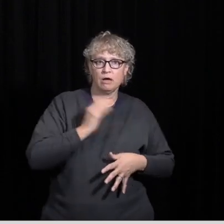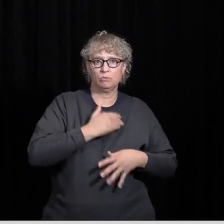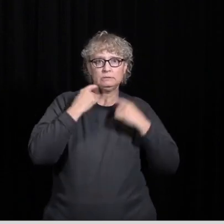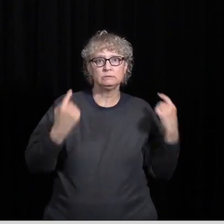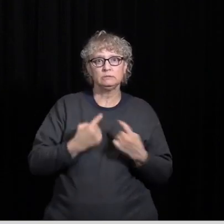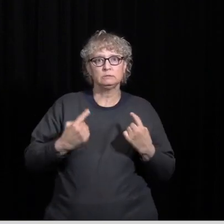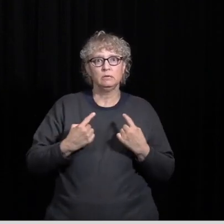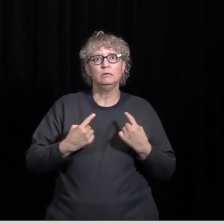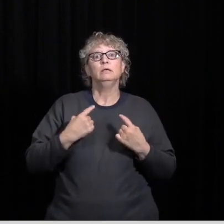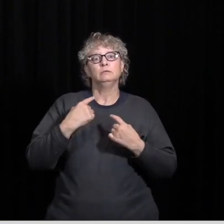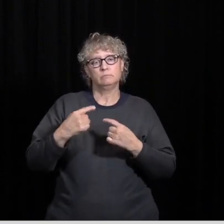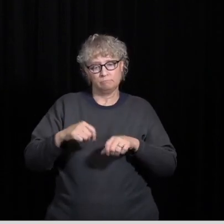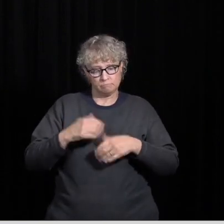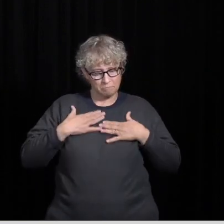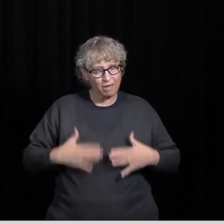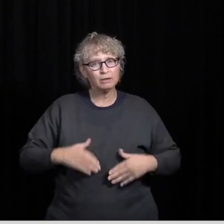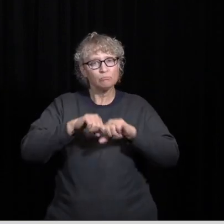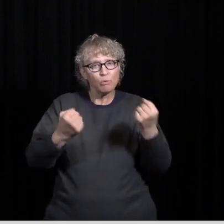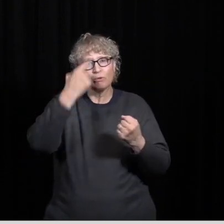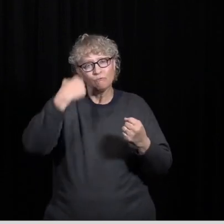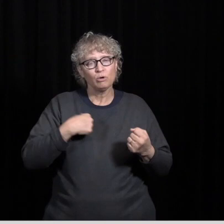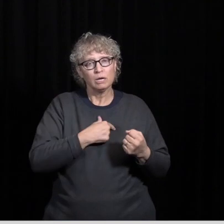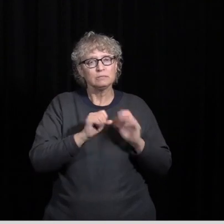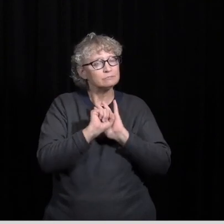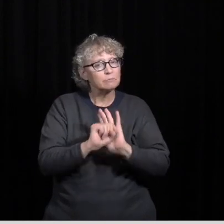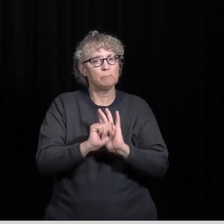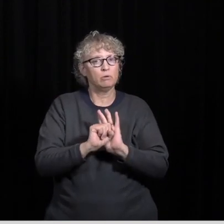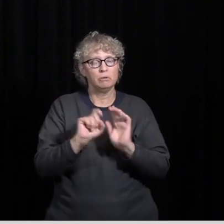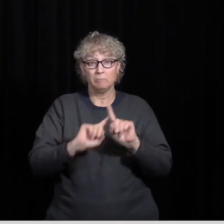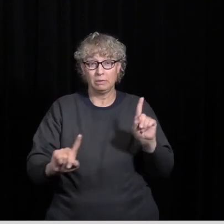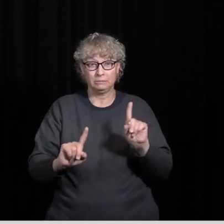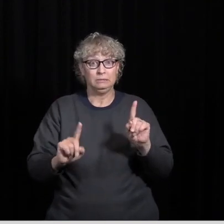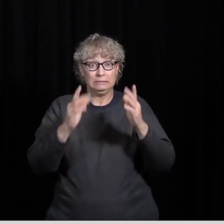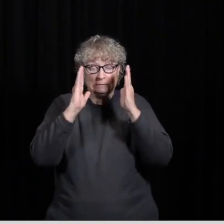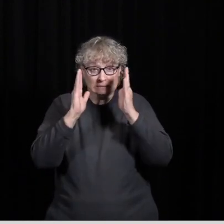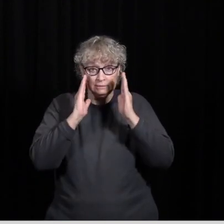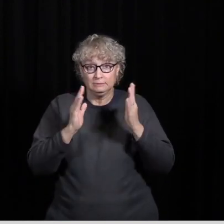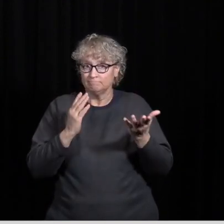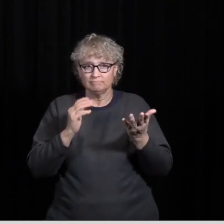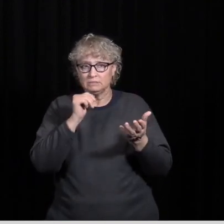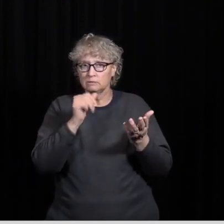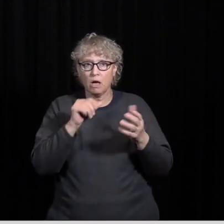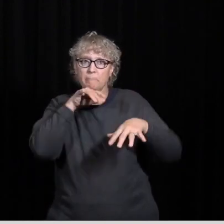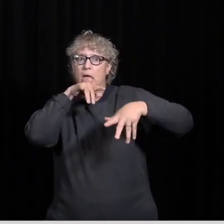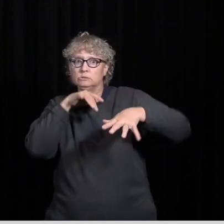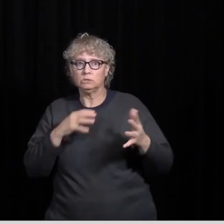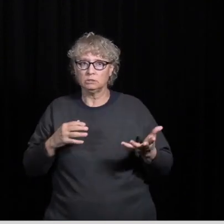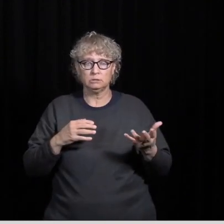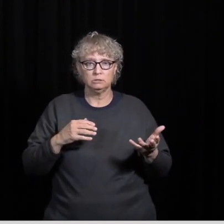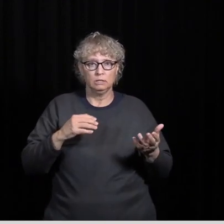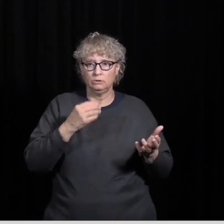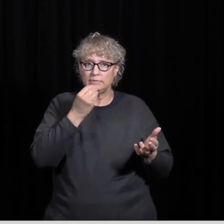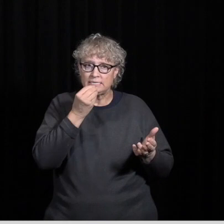broken for us, and it has great symbolic meaning. But hear me carefully, it does not do anything magical to